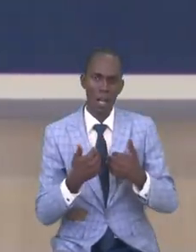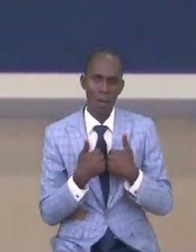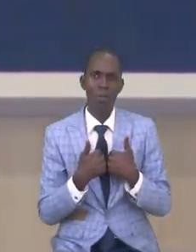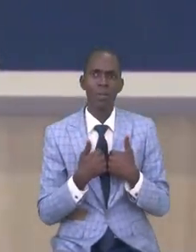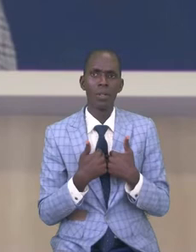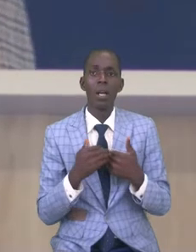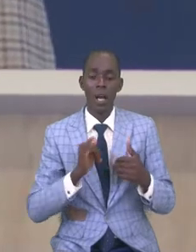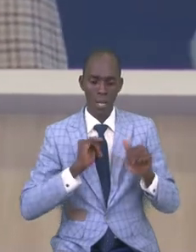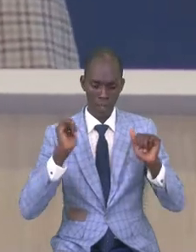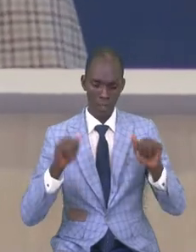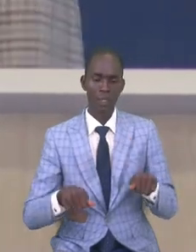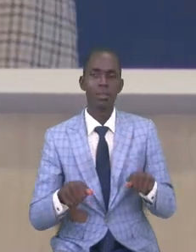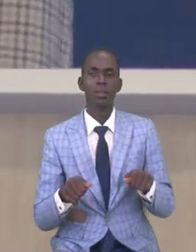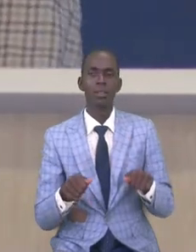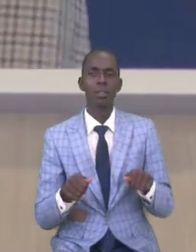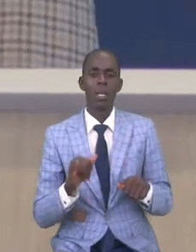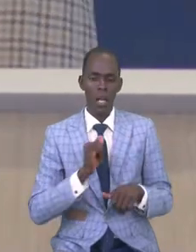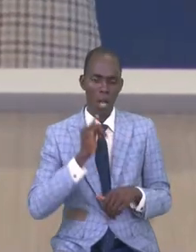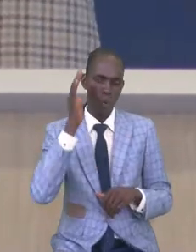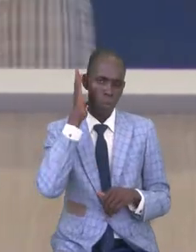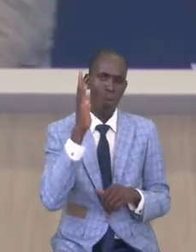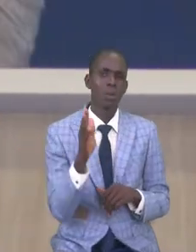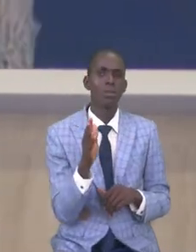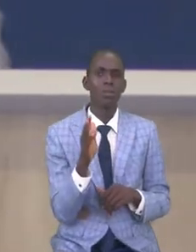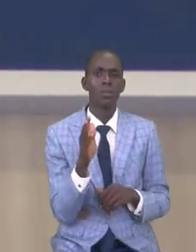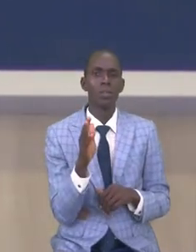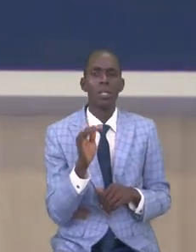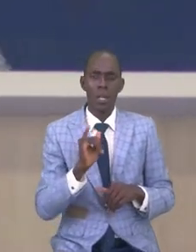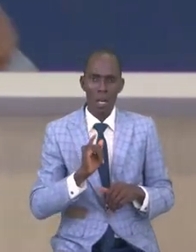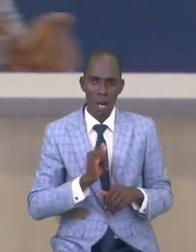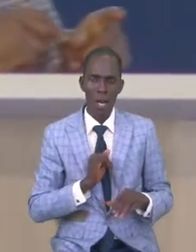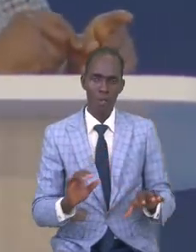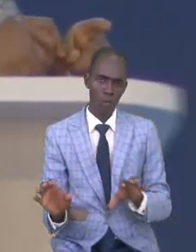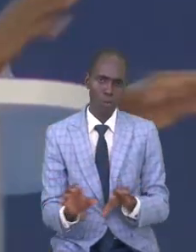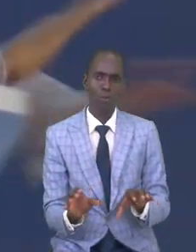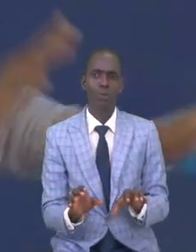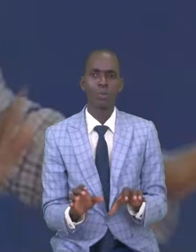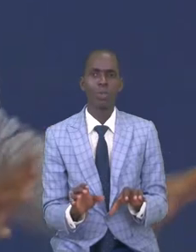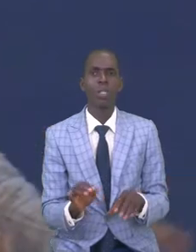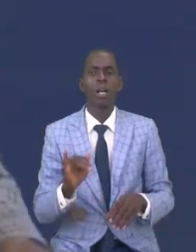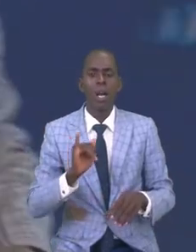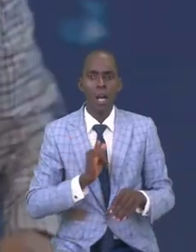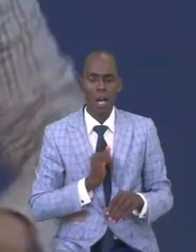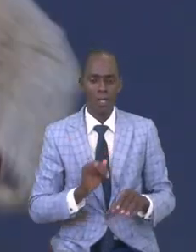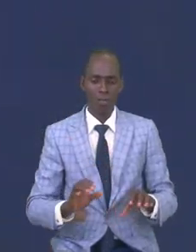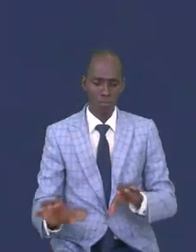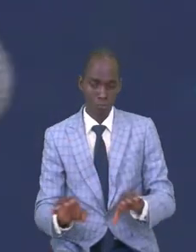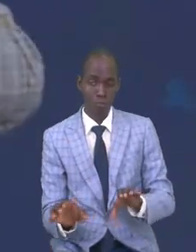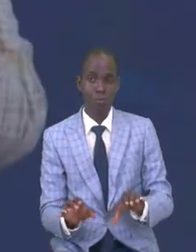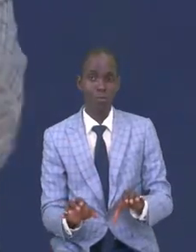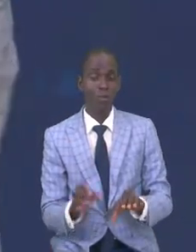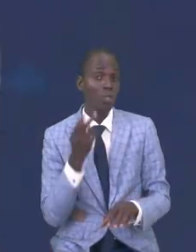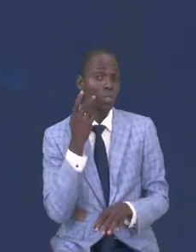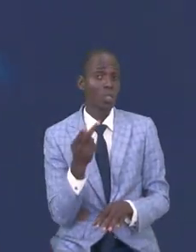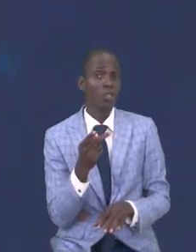I can, I will, I do, I perform. You see,